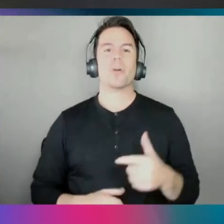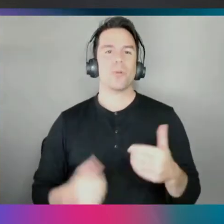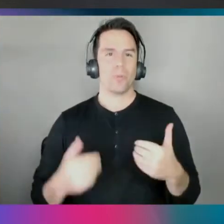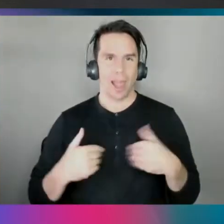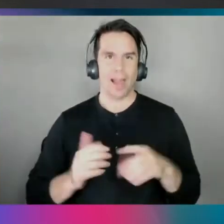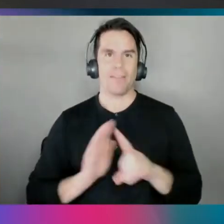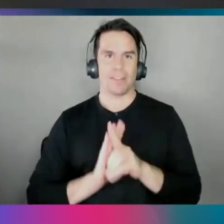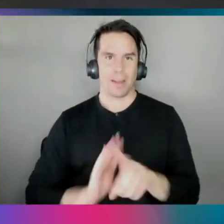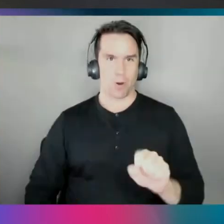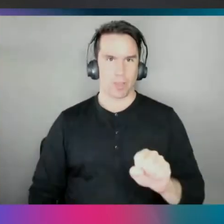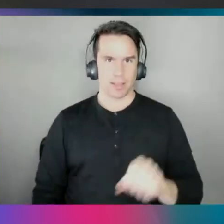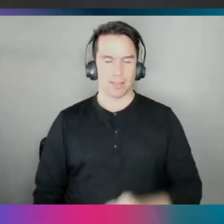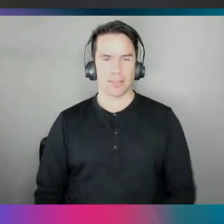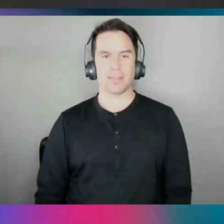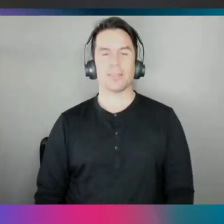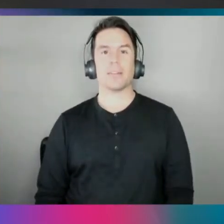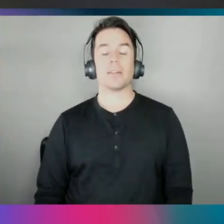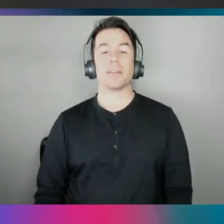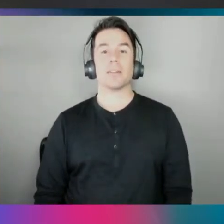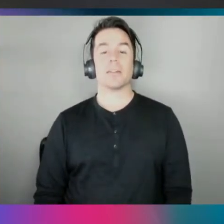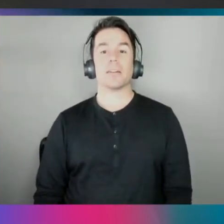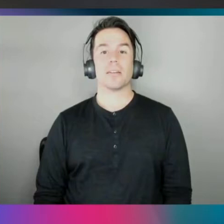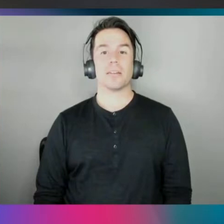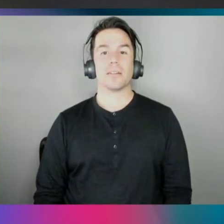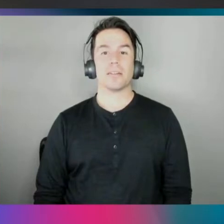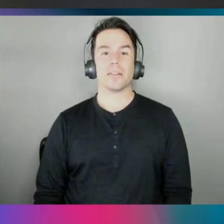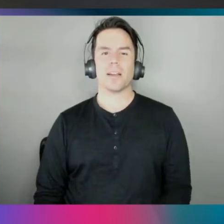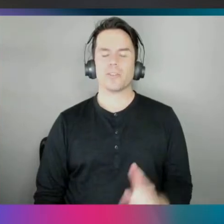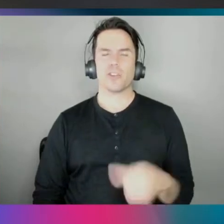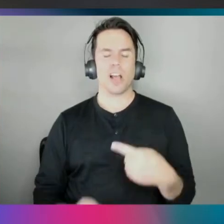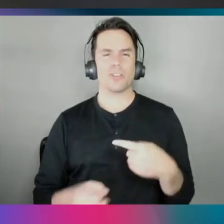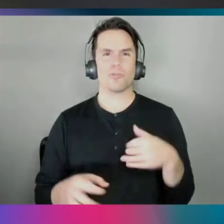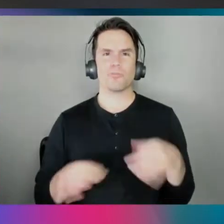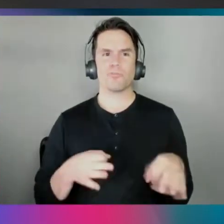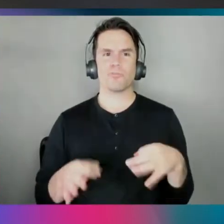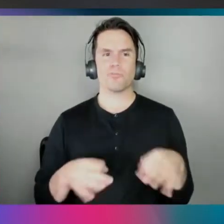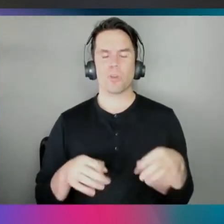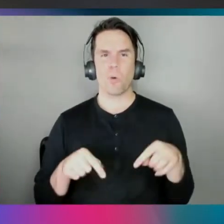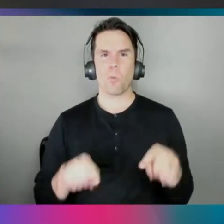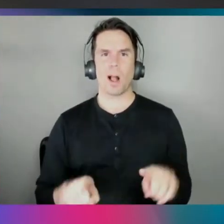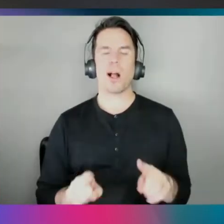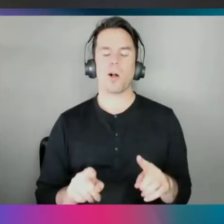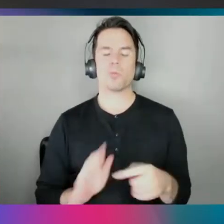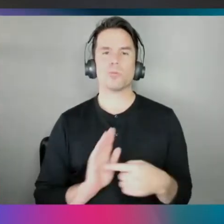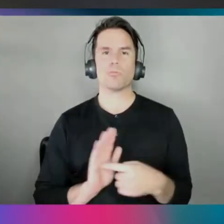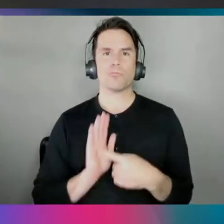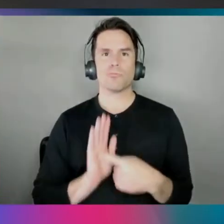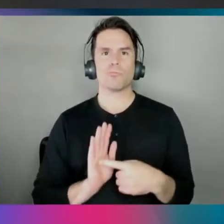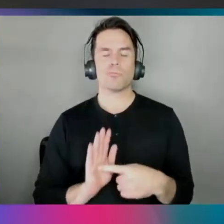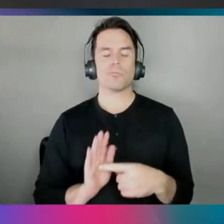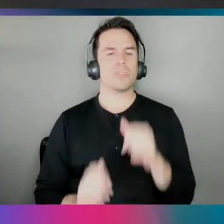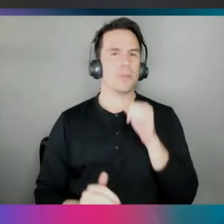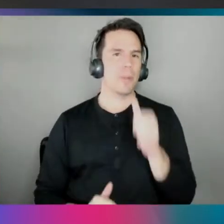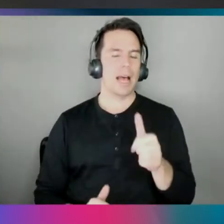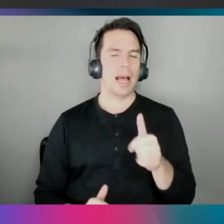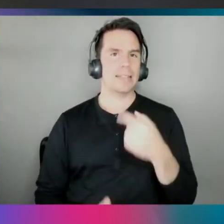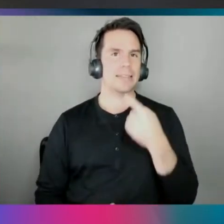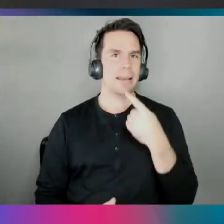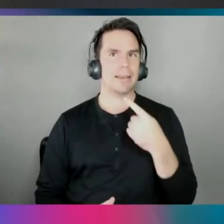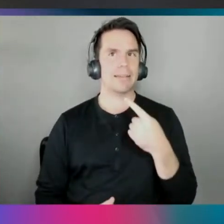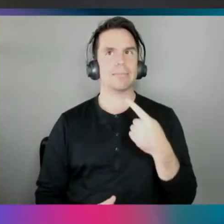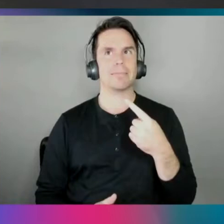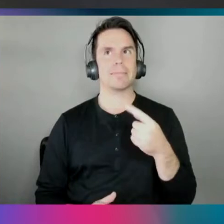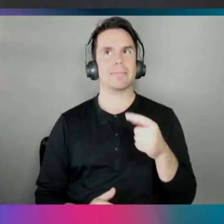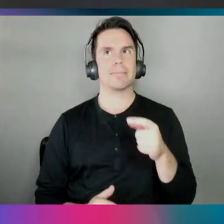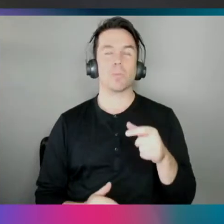So, and just kind of talk through what we're going to go through the demo. So, don't go through the same spiel through it. Well, I will go through the same spiel